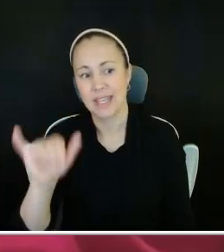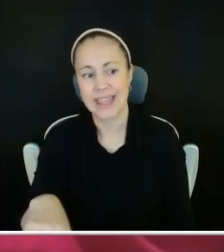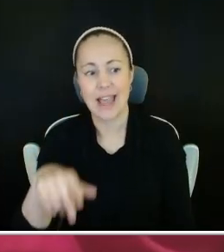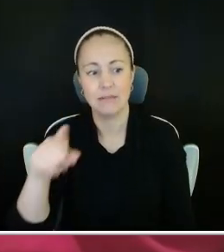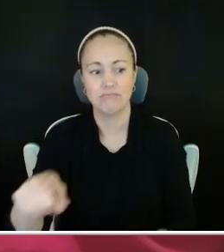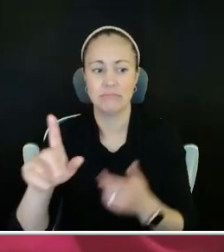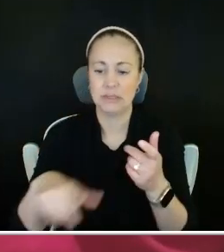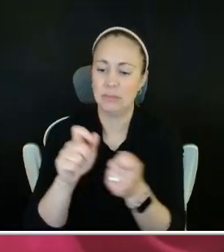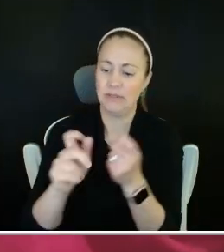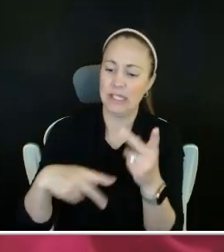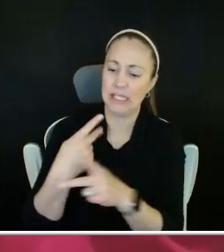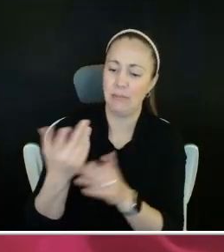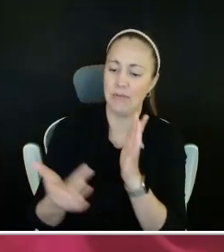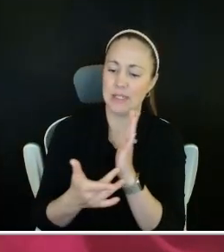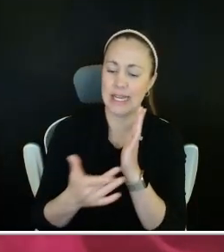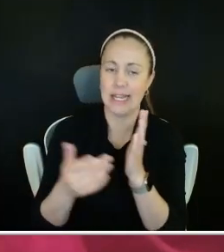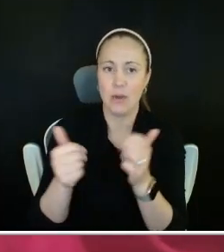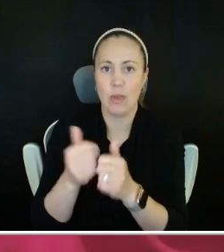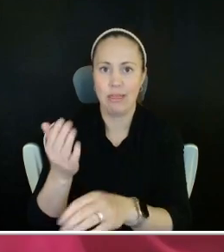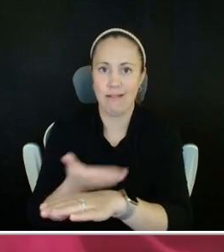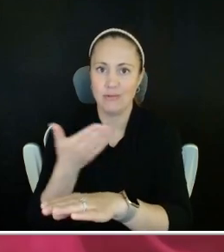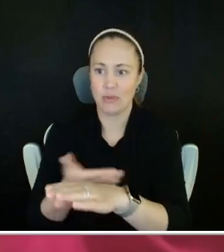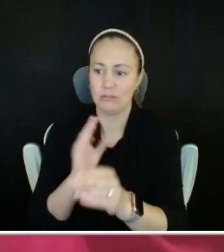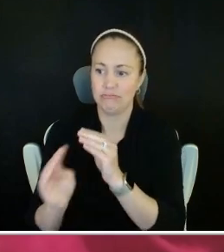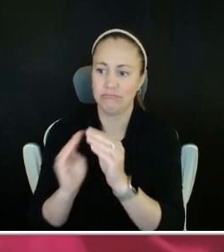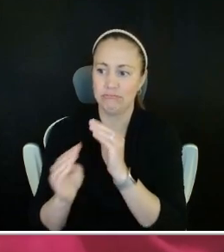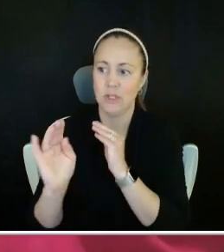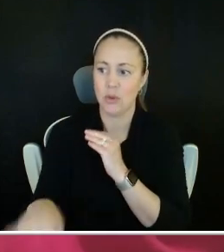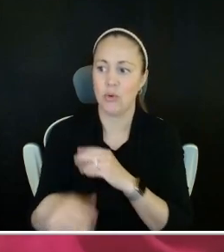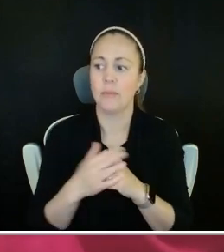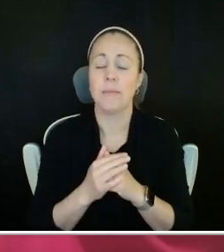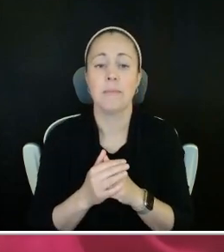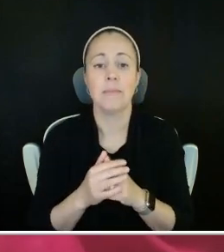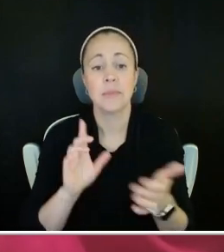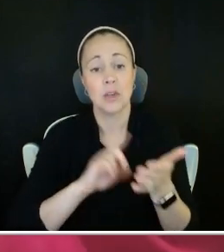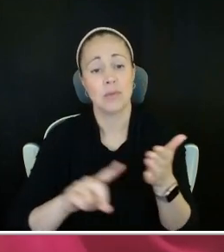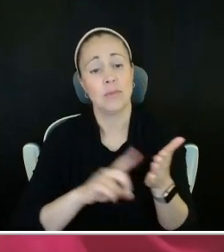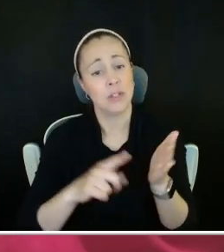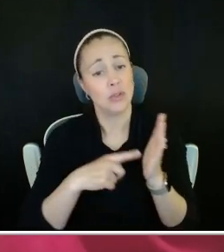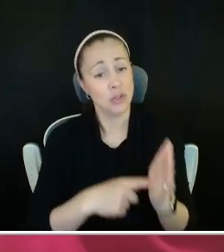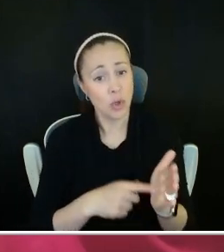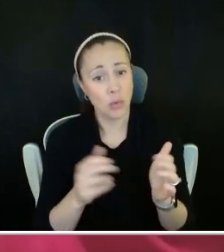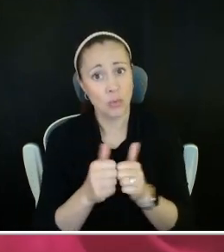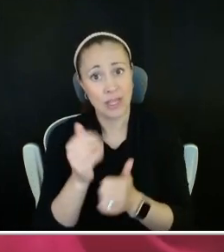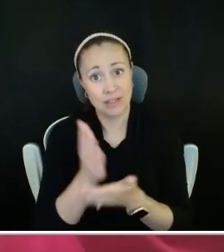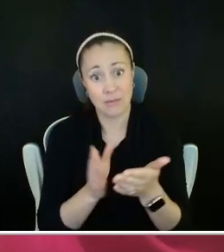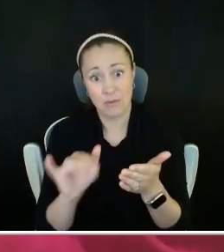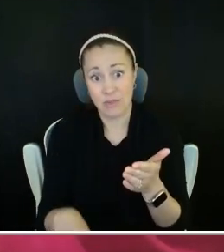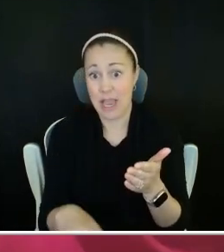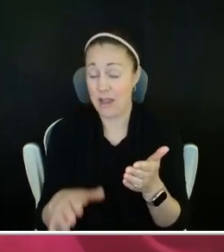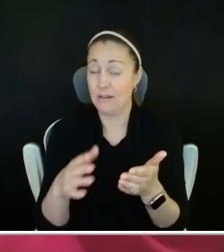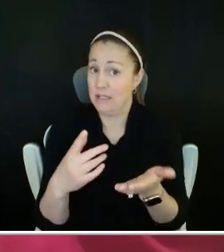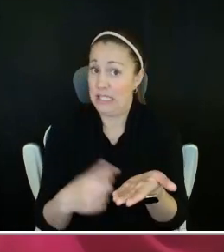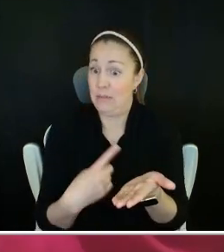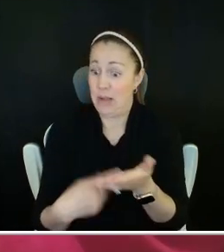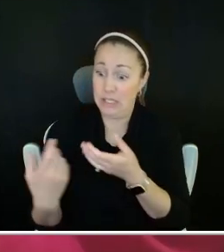these. And it's been found with some of these to be the strongest construct out there.